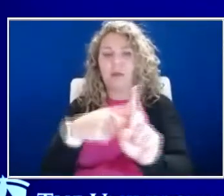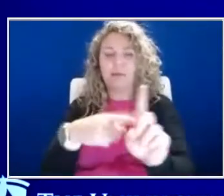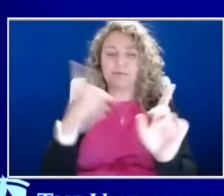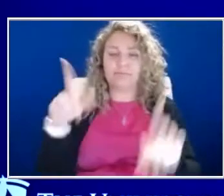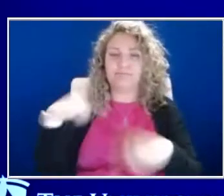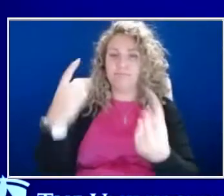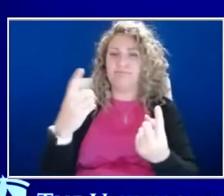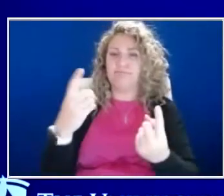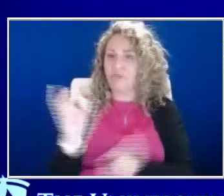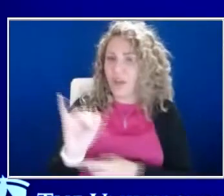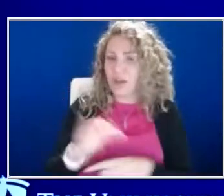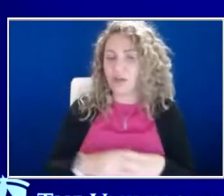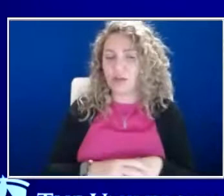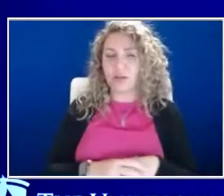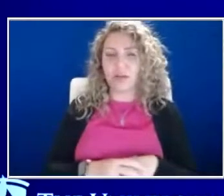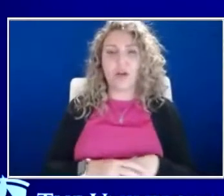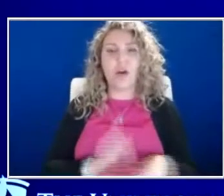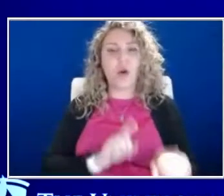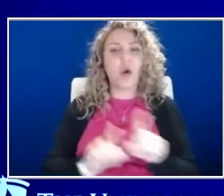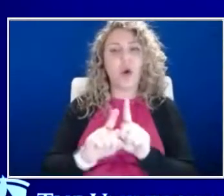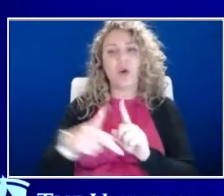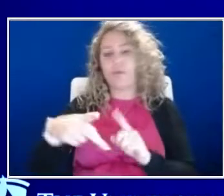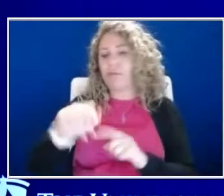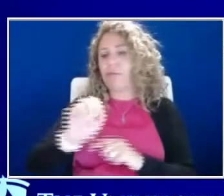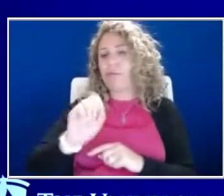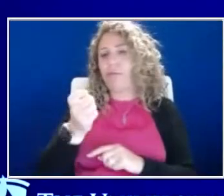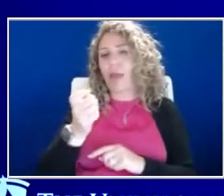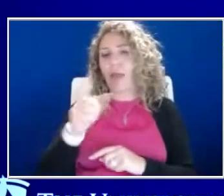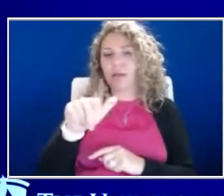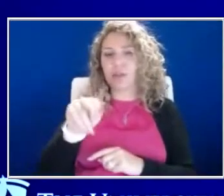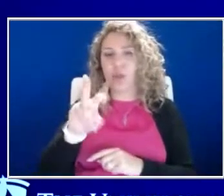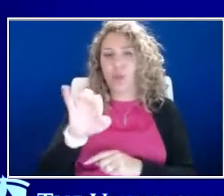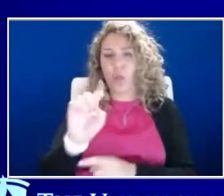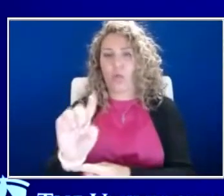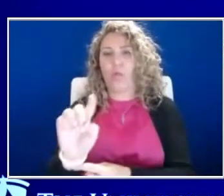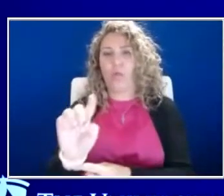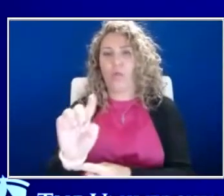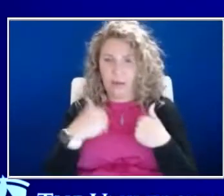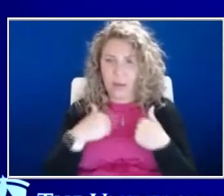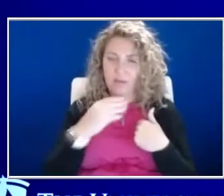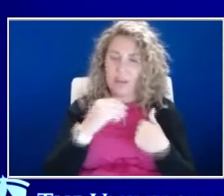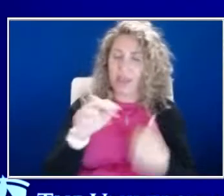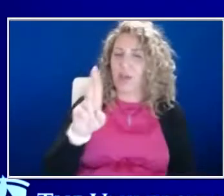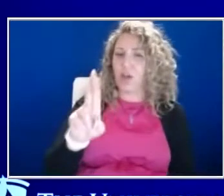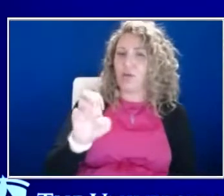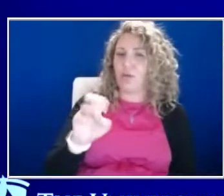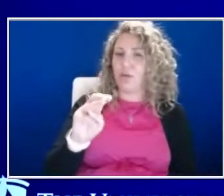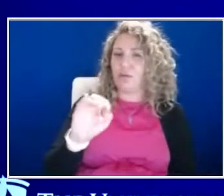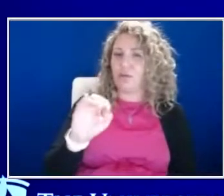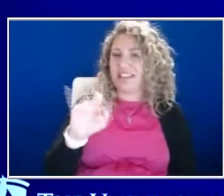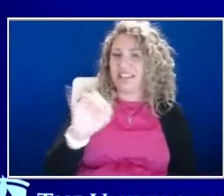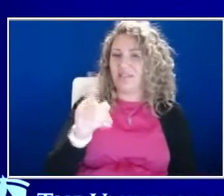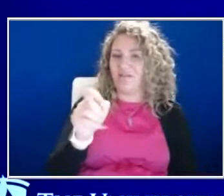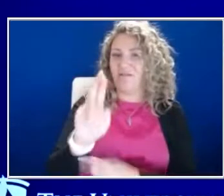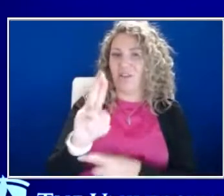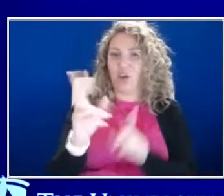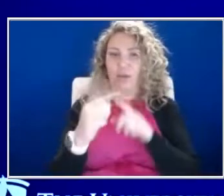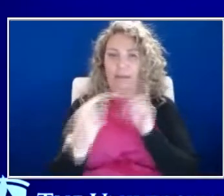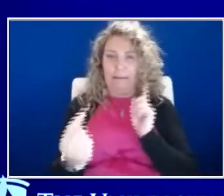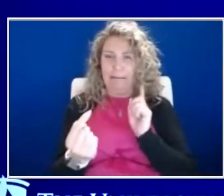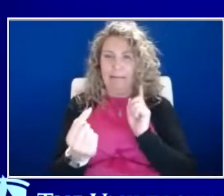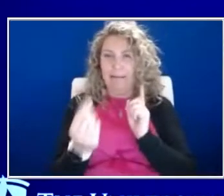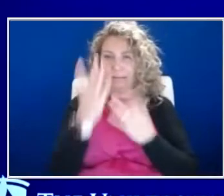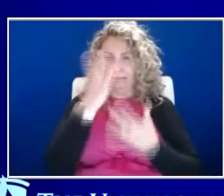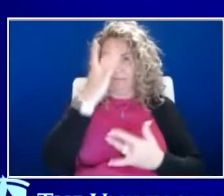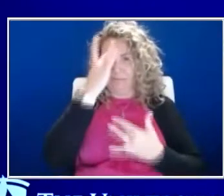also continue to have Paxlovid and remdesivir, which are our antiviral treatments. Again, getting